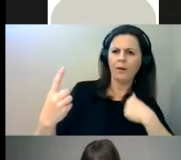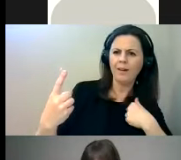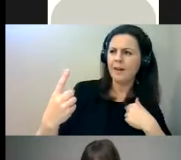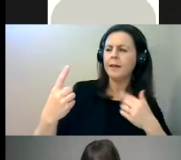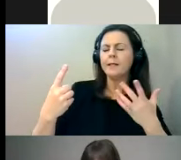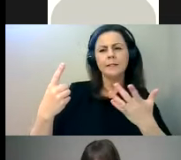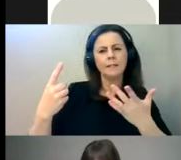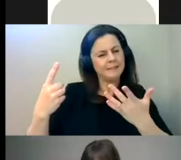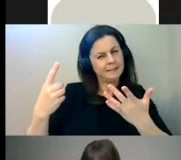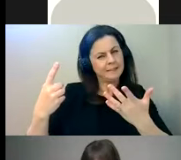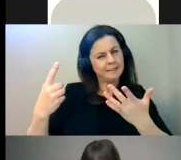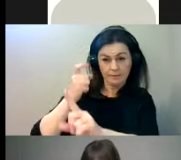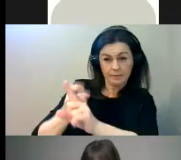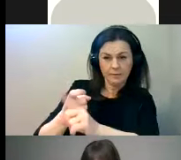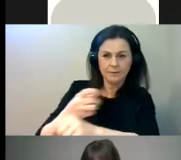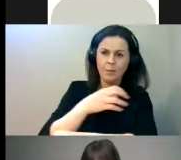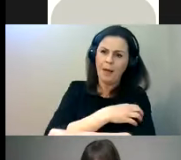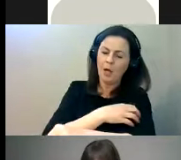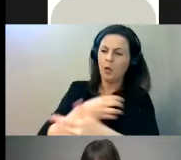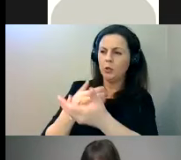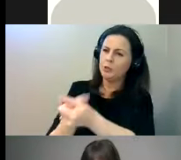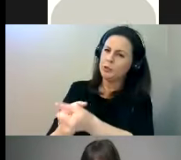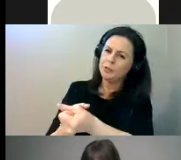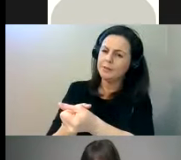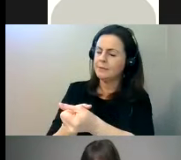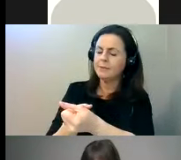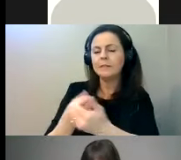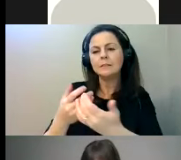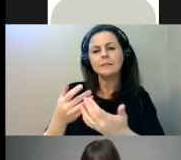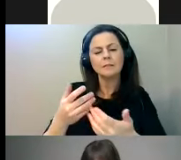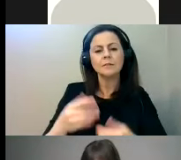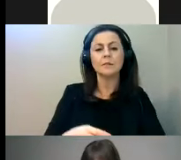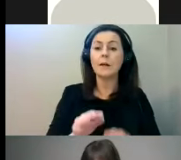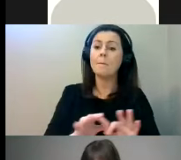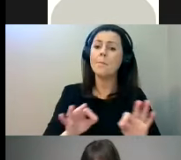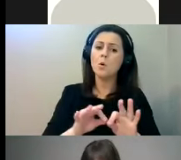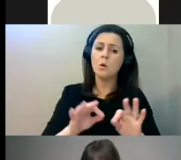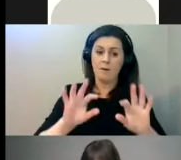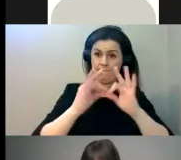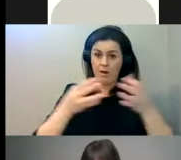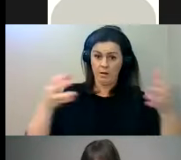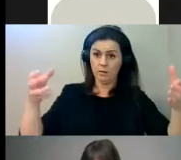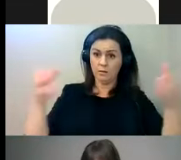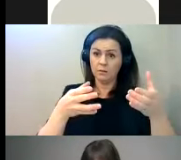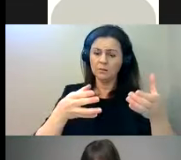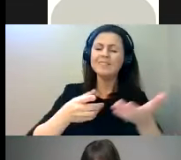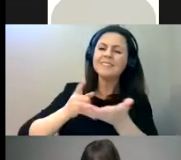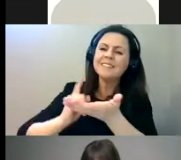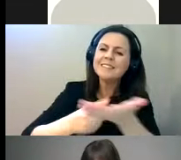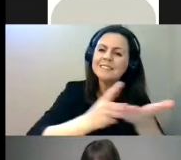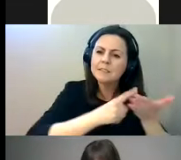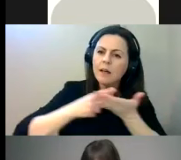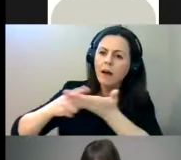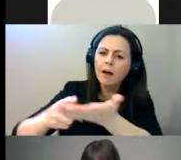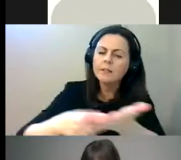trust? Discuss these issues with your families if you do choose to appoint one child or